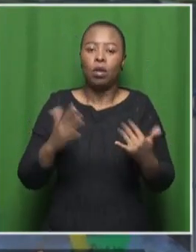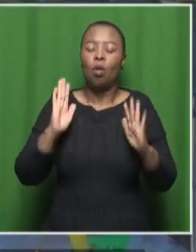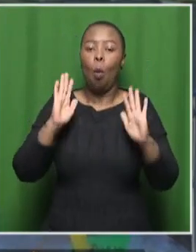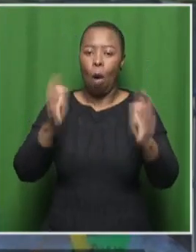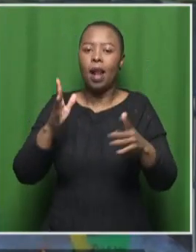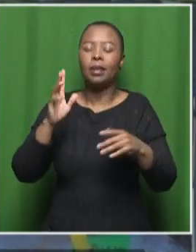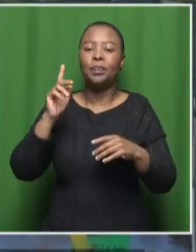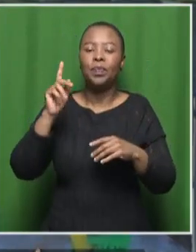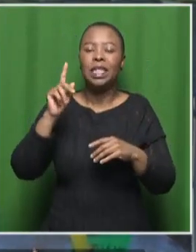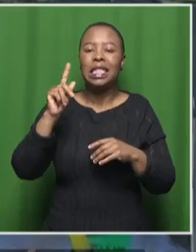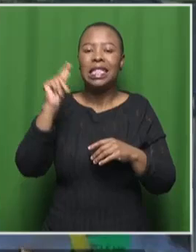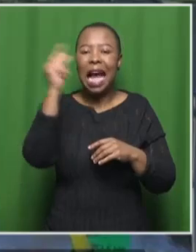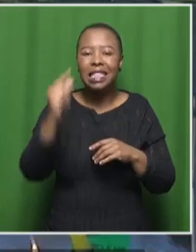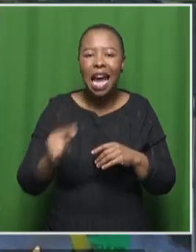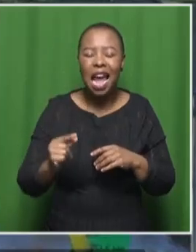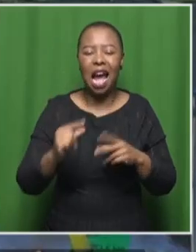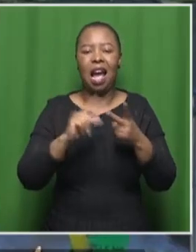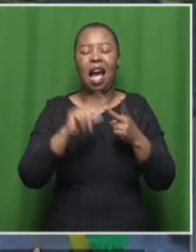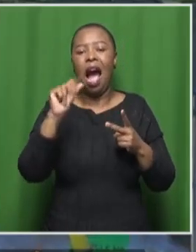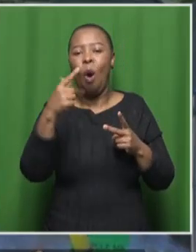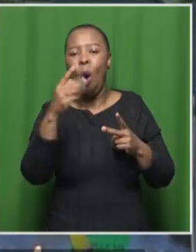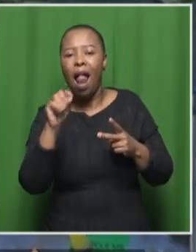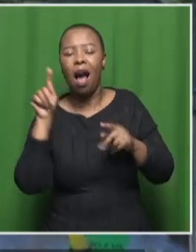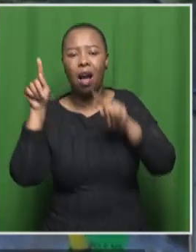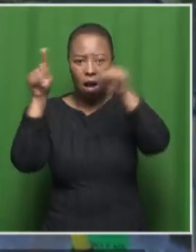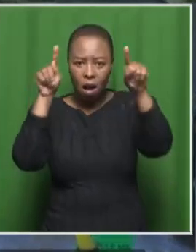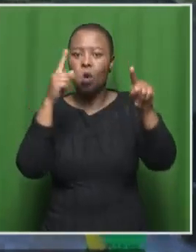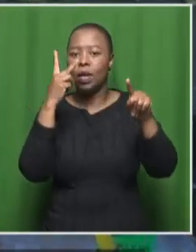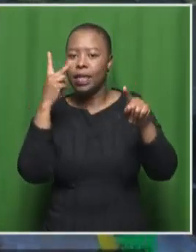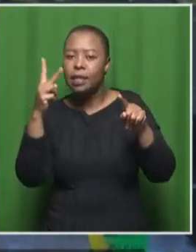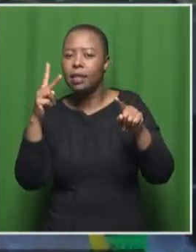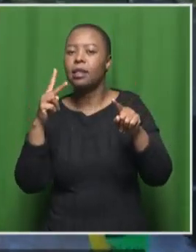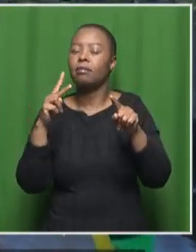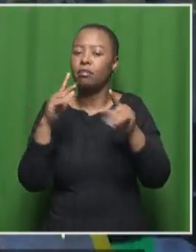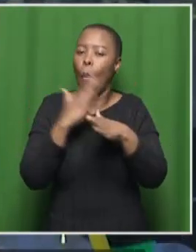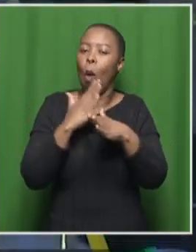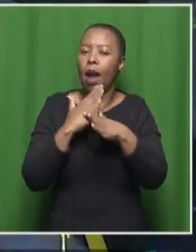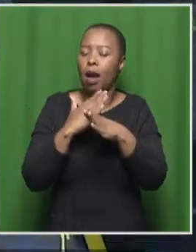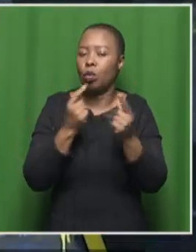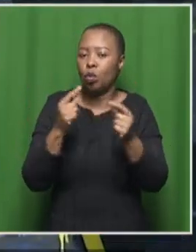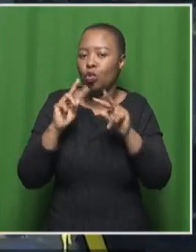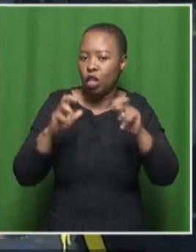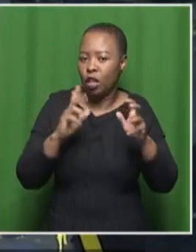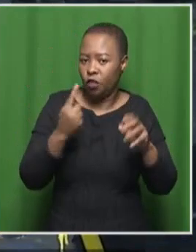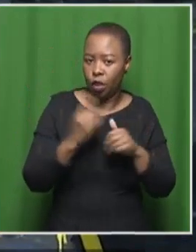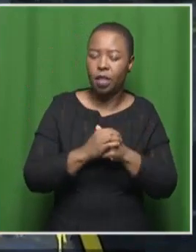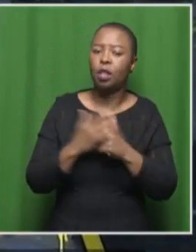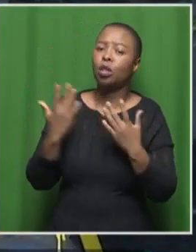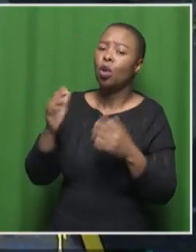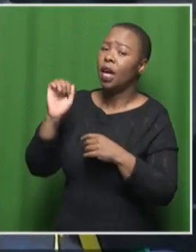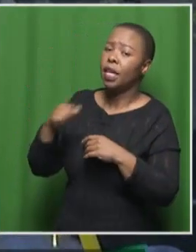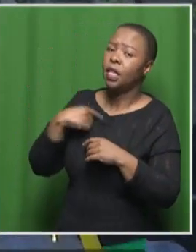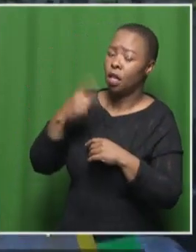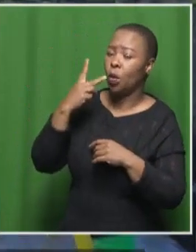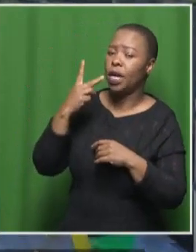for Angola, and any other country, research first. From your standpoint, is it a possible task in those countries? Because we know we've been hearing about